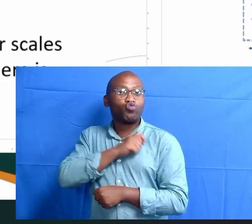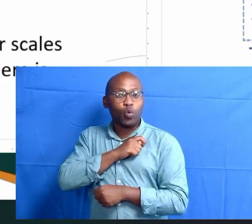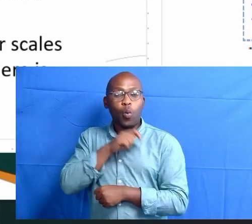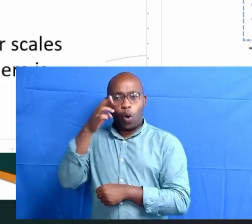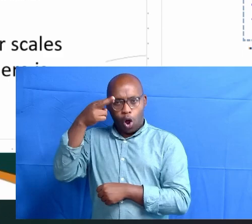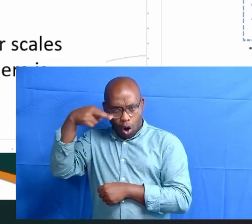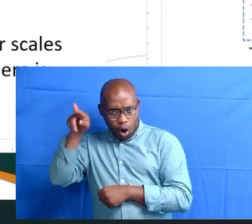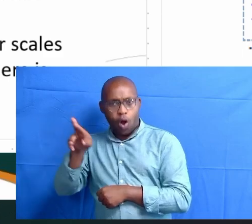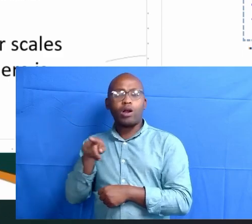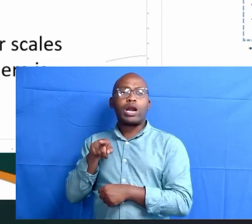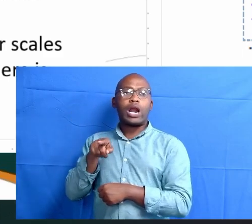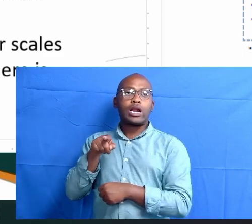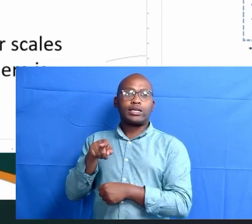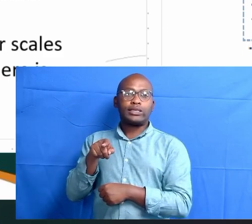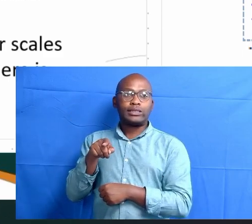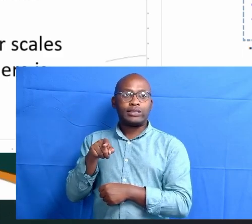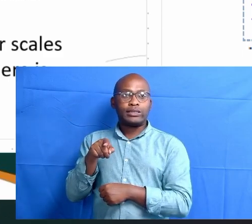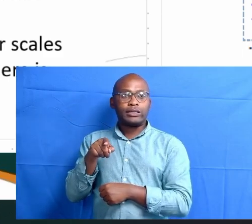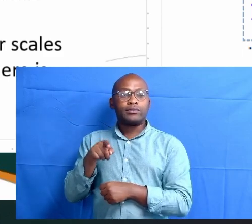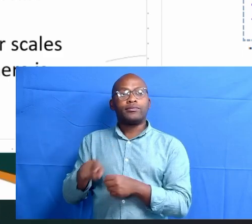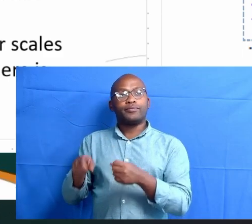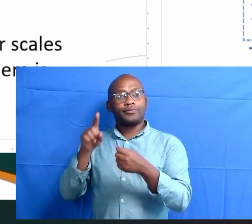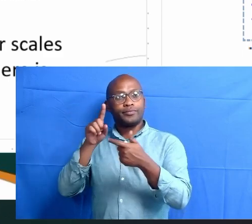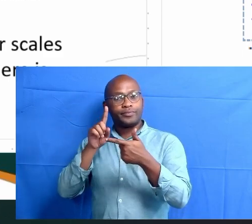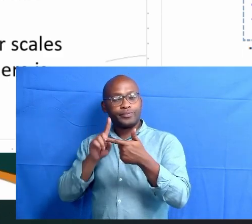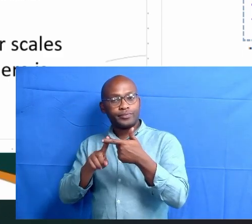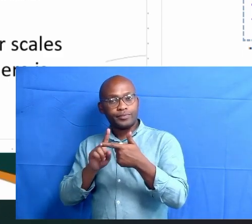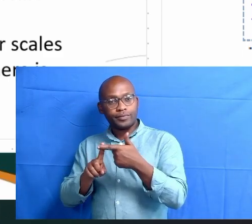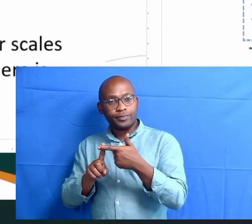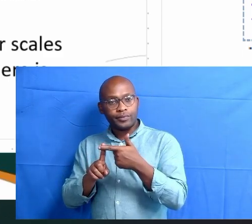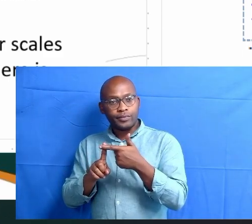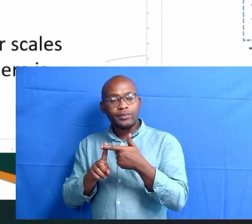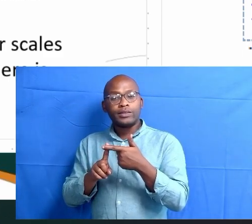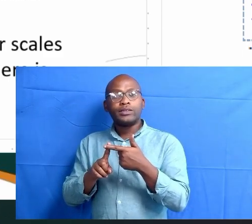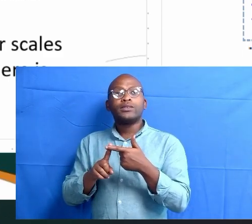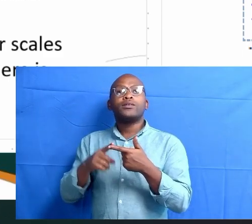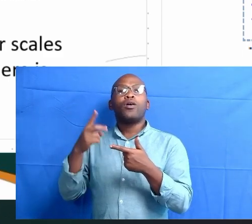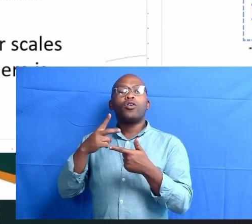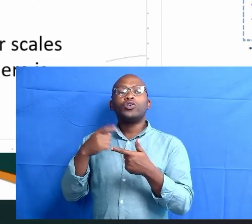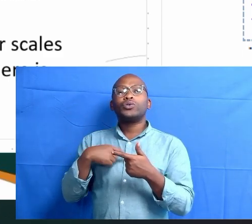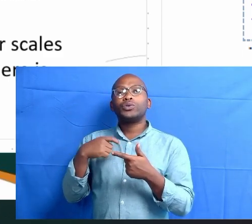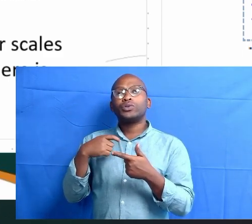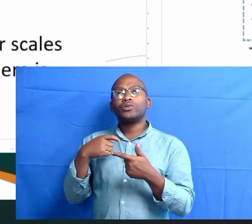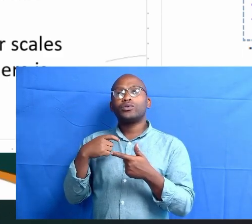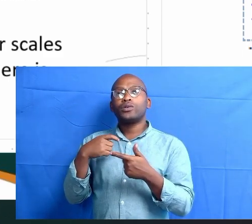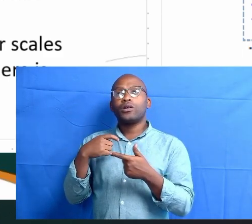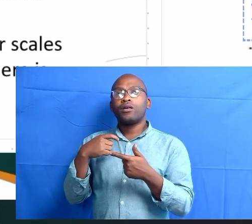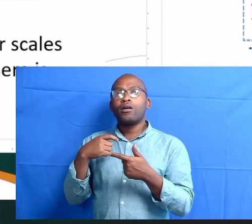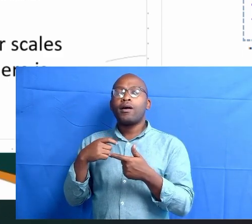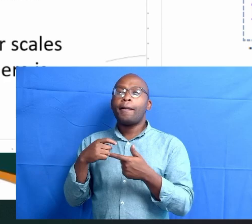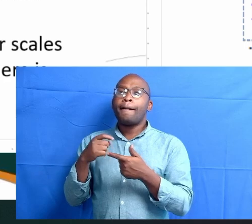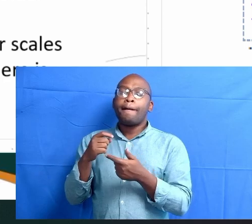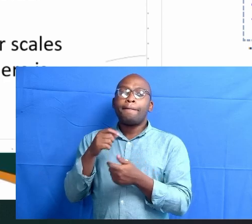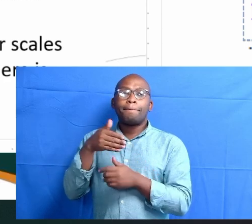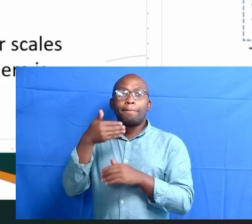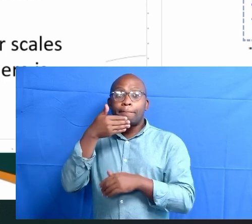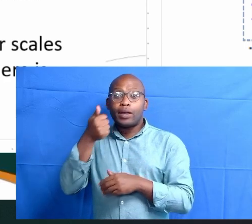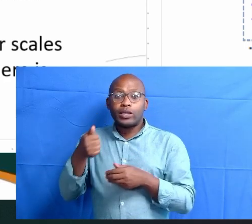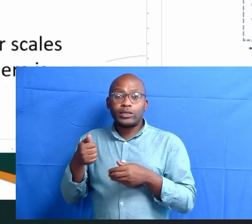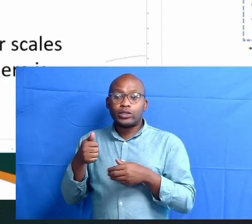more accurate than the bar scales, and also is more convenient to use when working with a